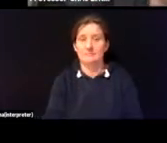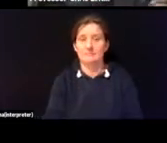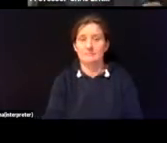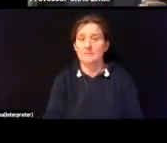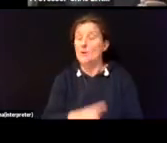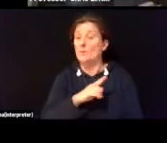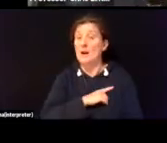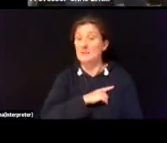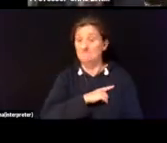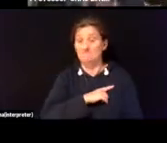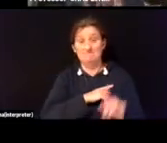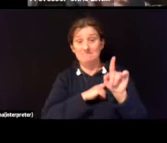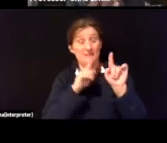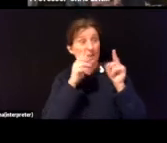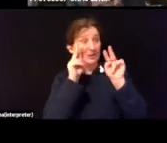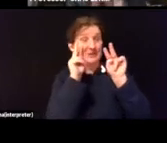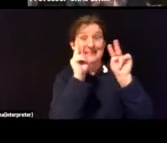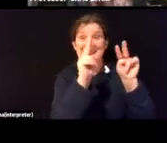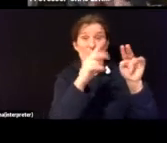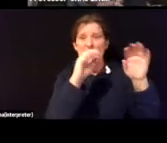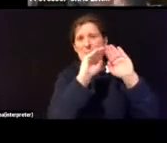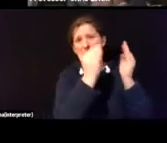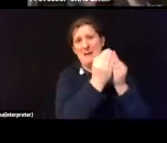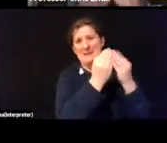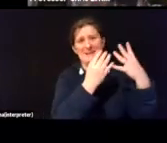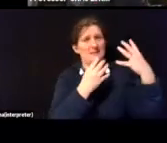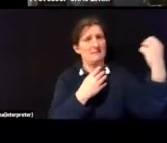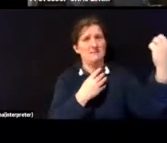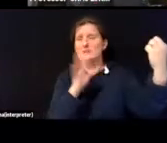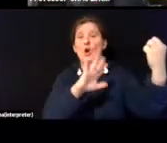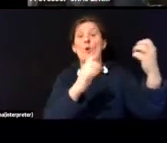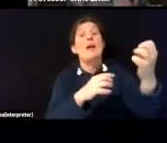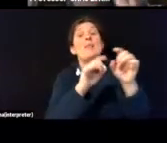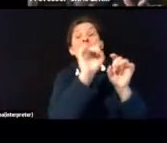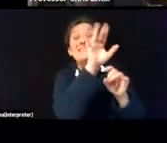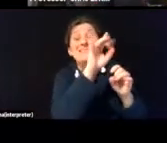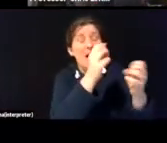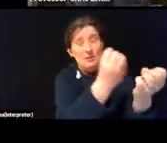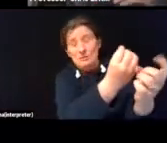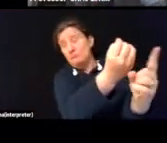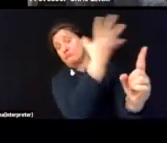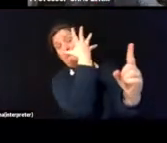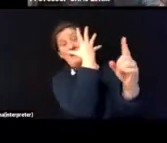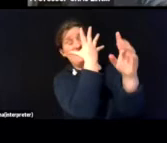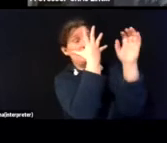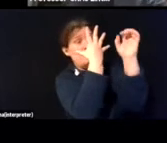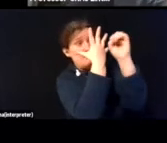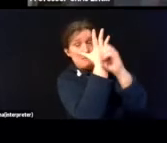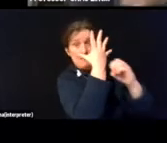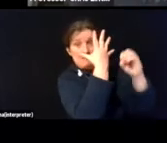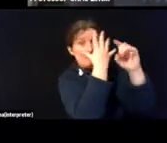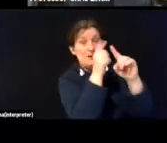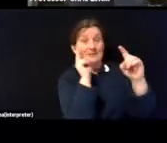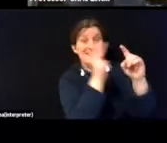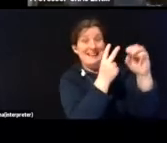are too faint, but because the star is too bright and the glare of the star in most cases prevents us playing this